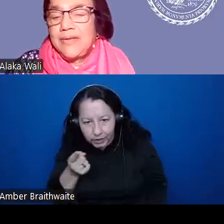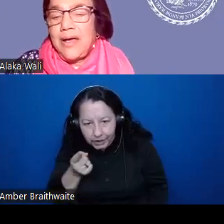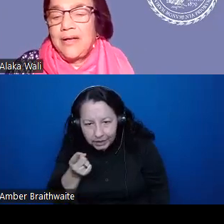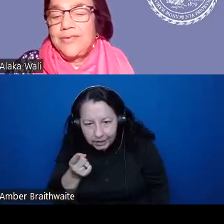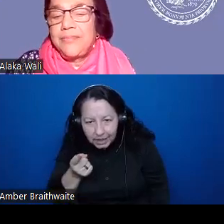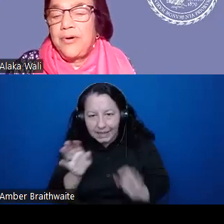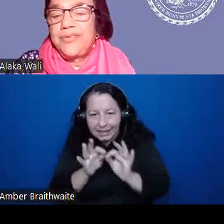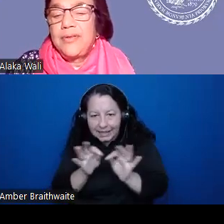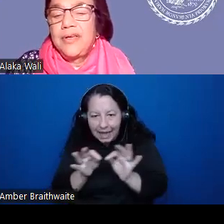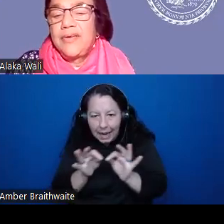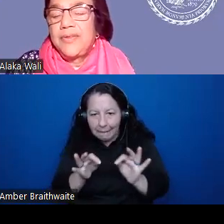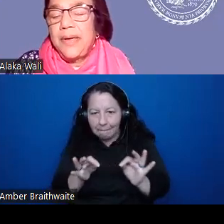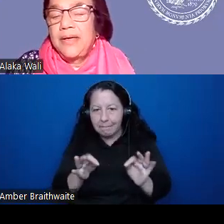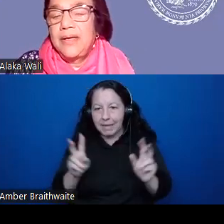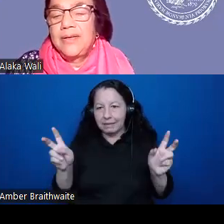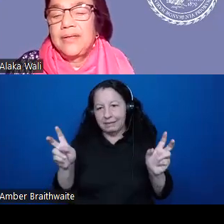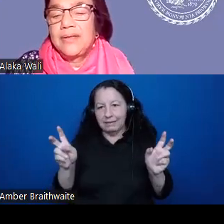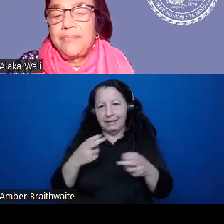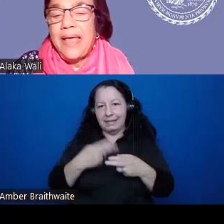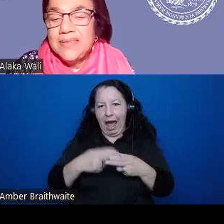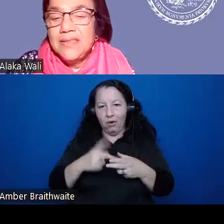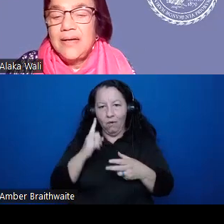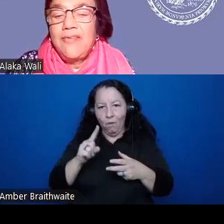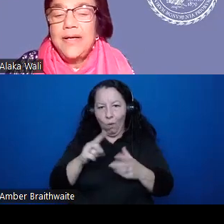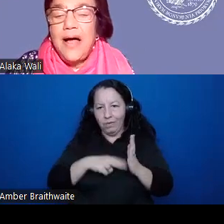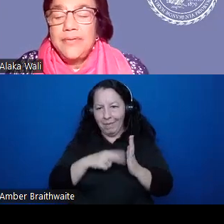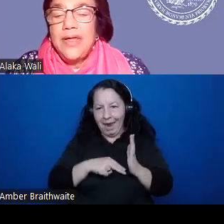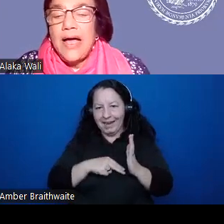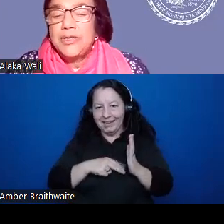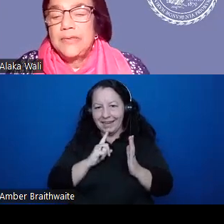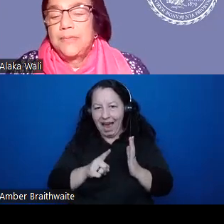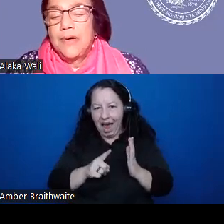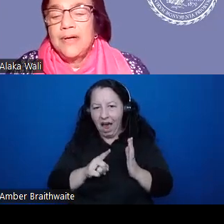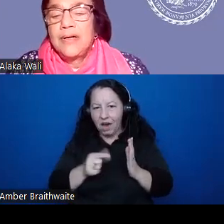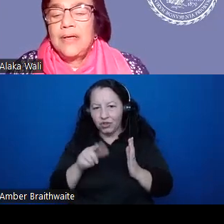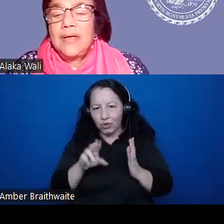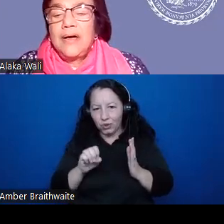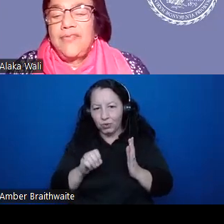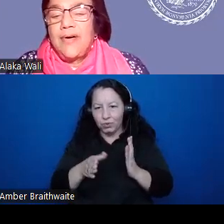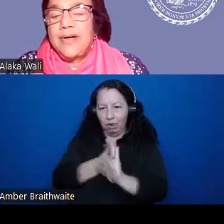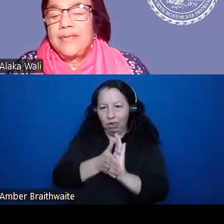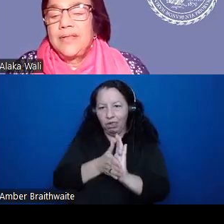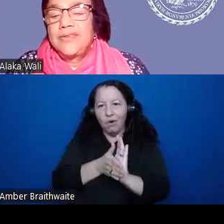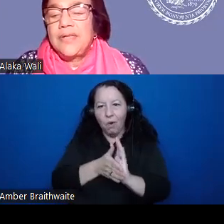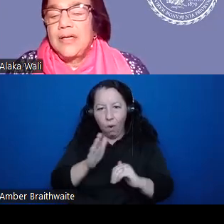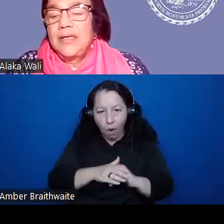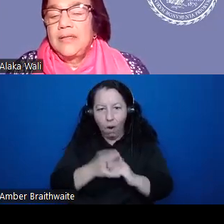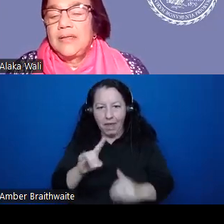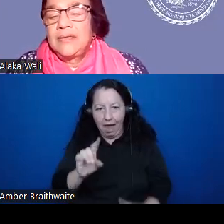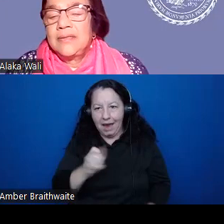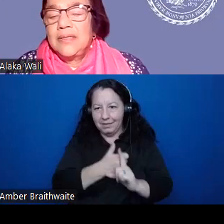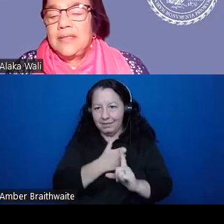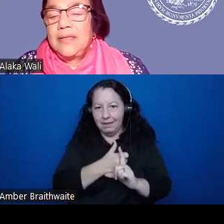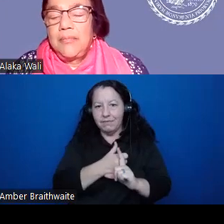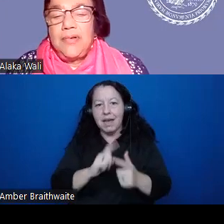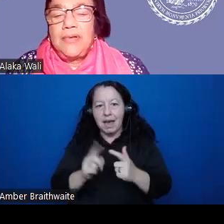statement, the title supposedly of the painting, pasted right on the actual work of art, and then this tiny